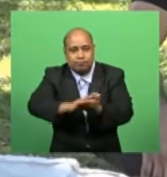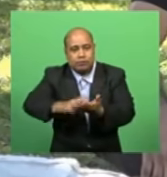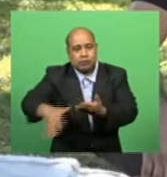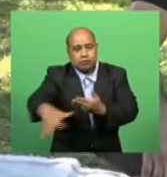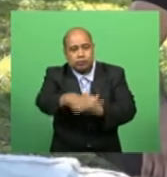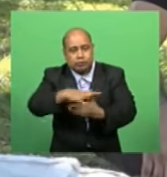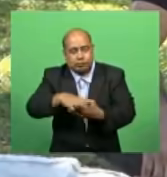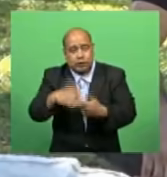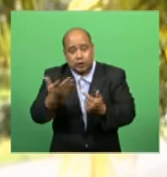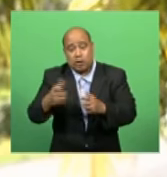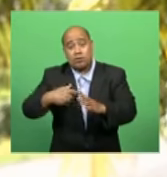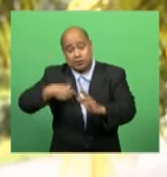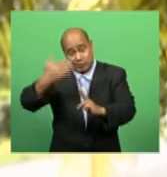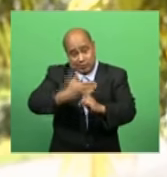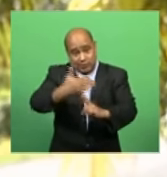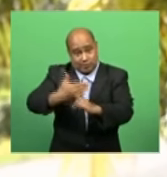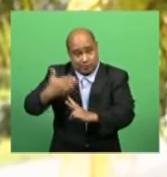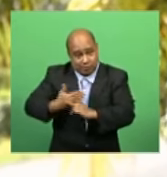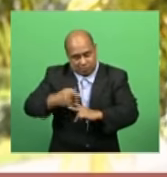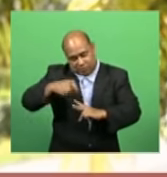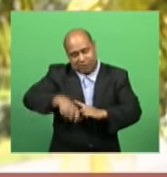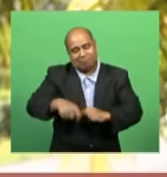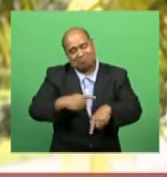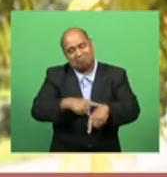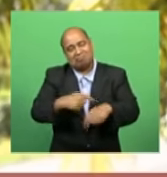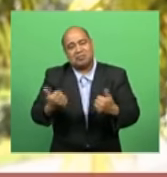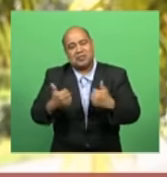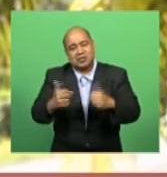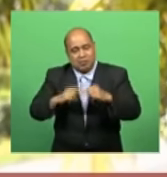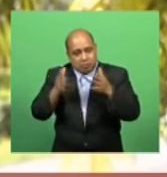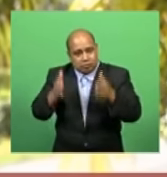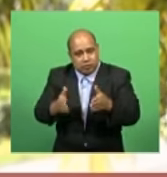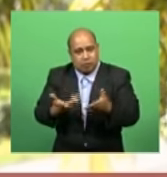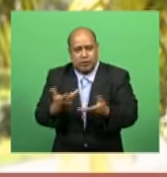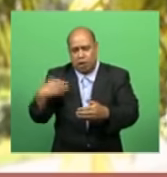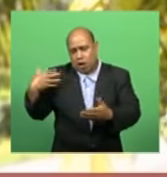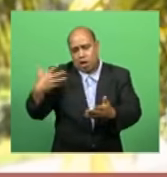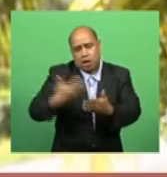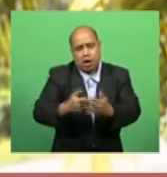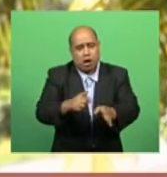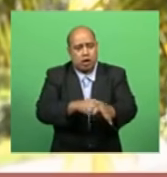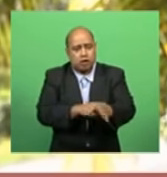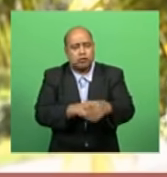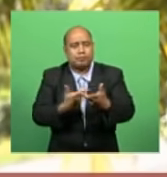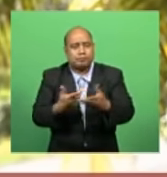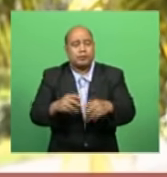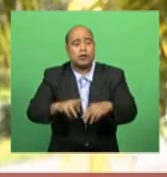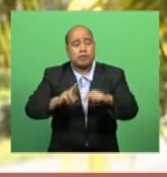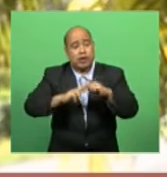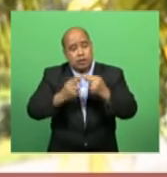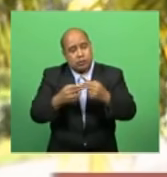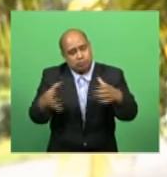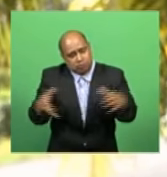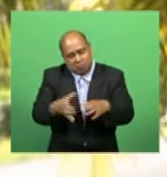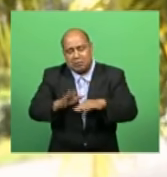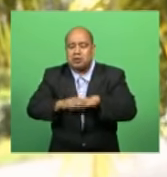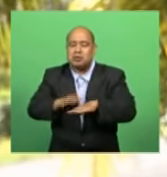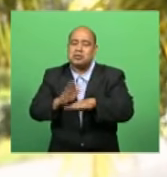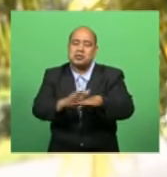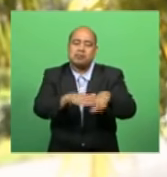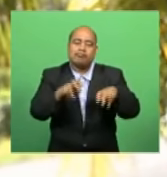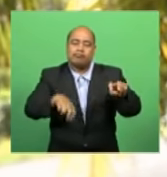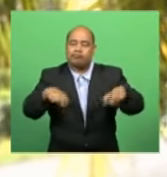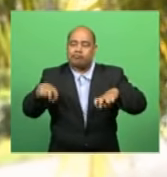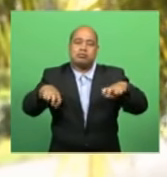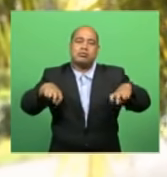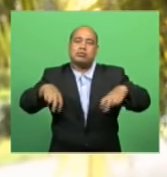basically family time. After 5 years, all my family members, we were together, we were sitting together, and when Ramzan started,